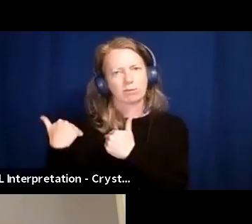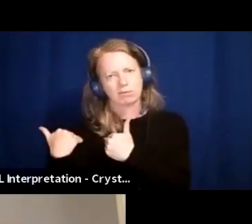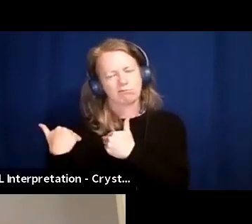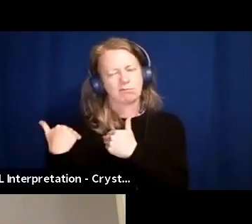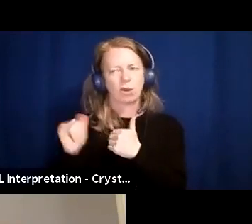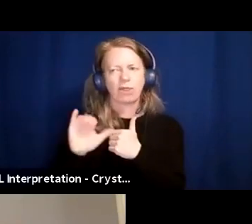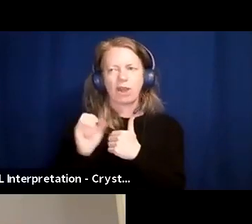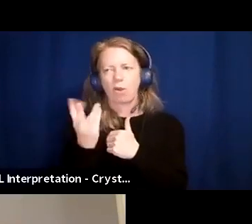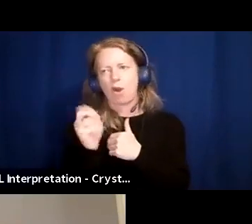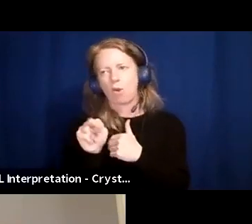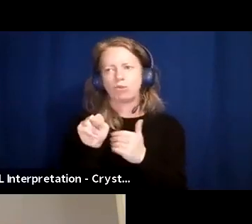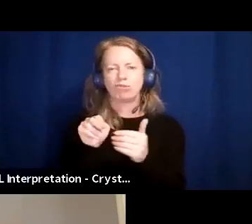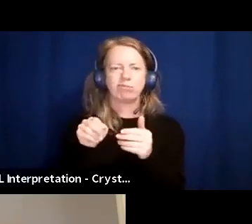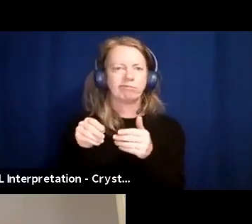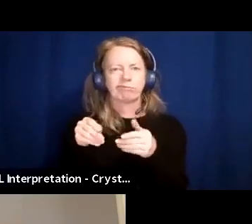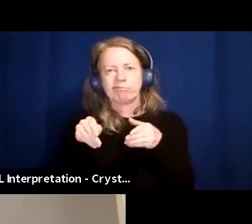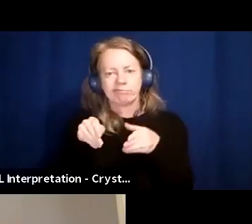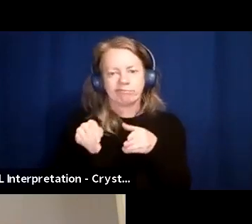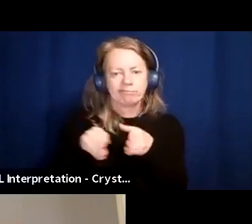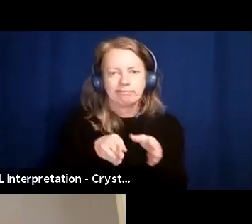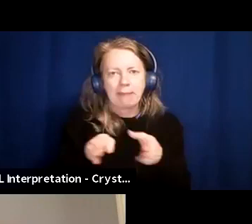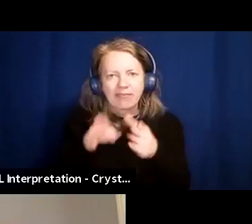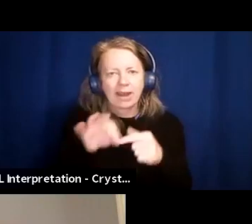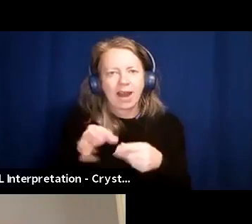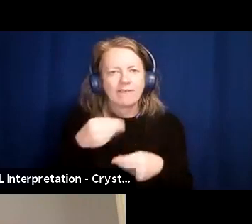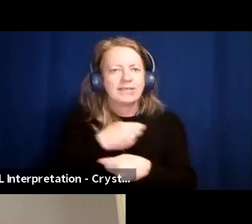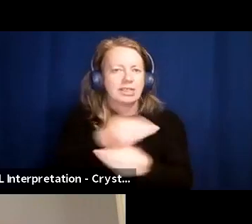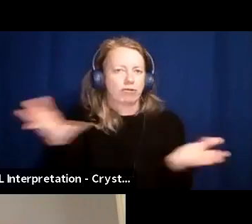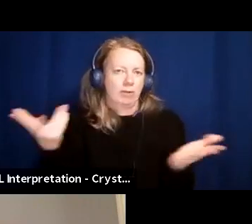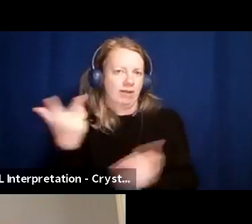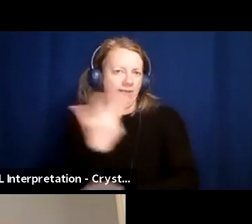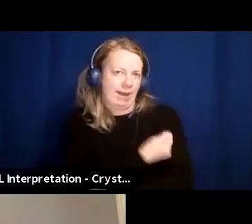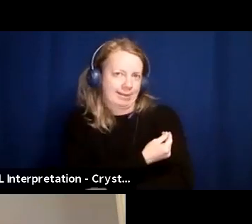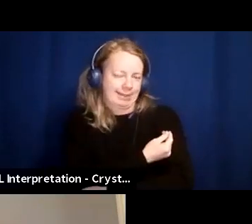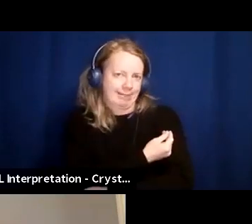the distribution of the vaccines.